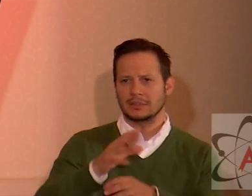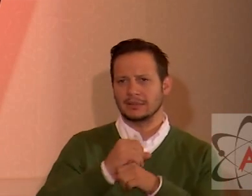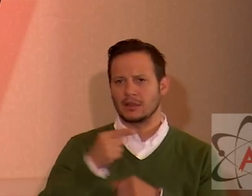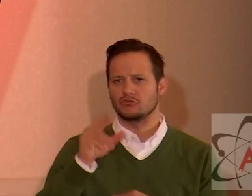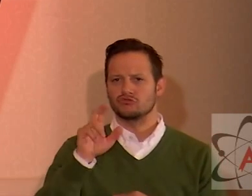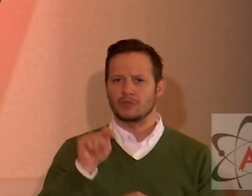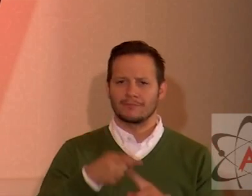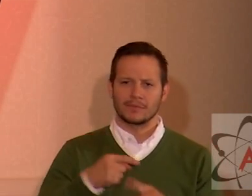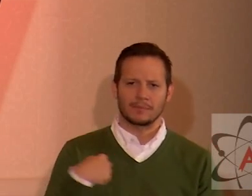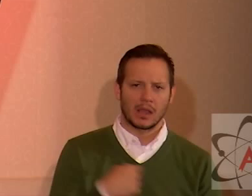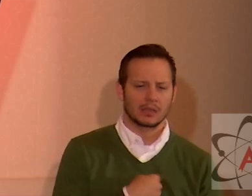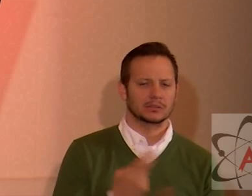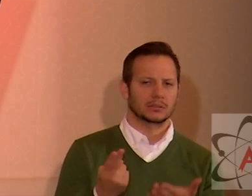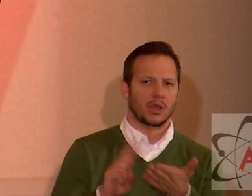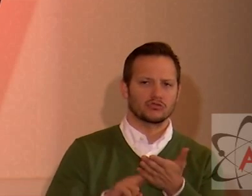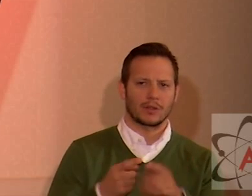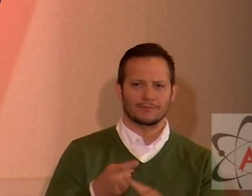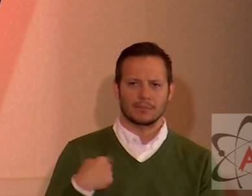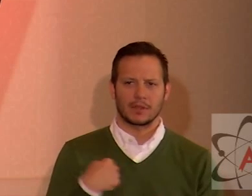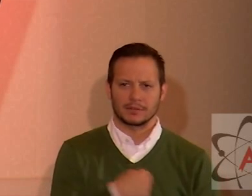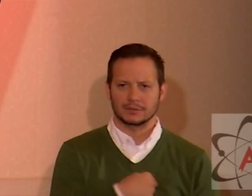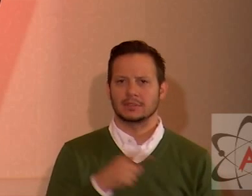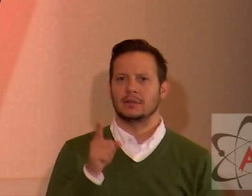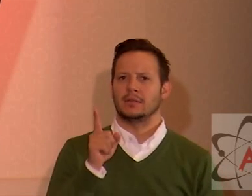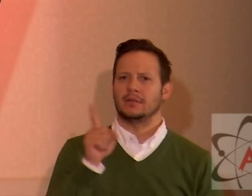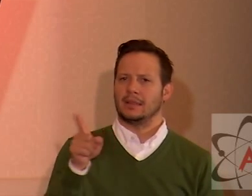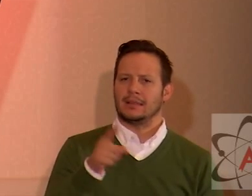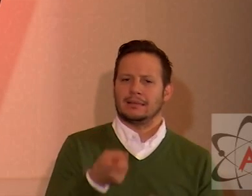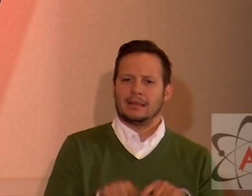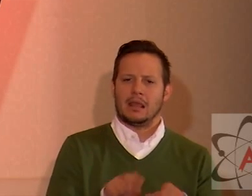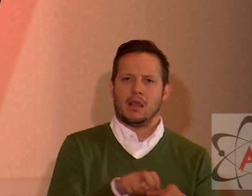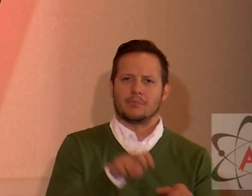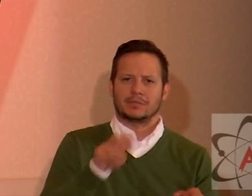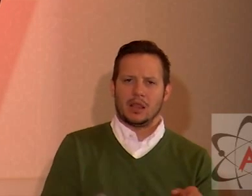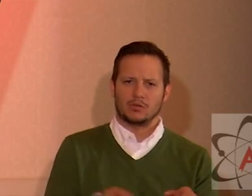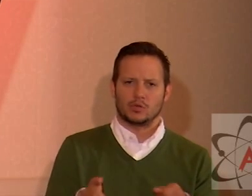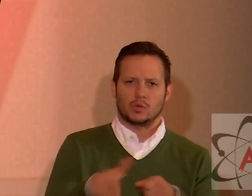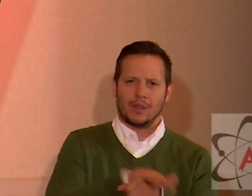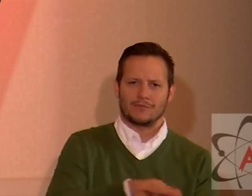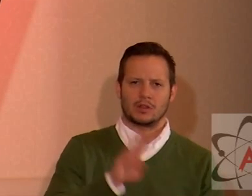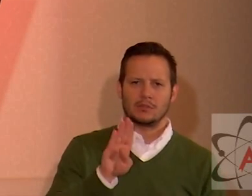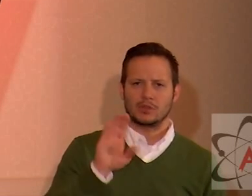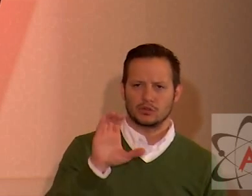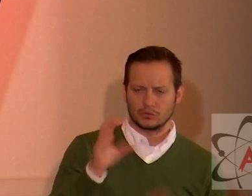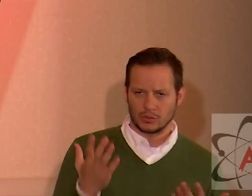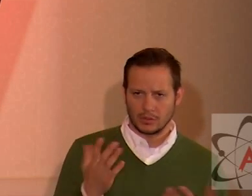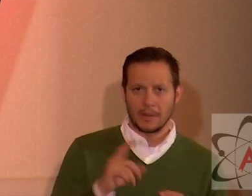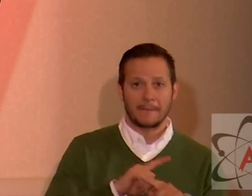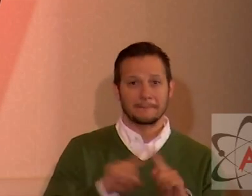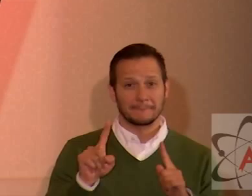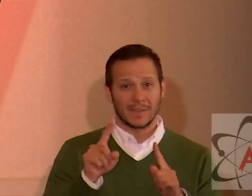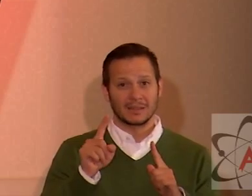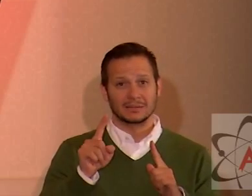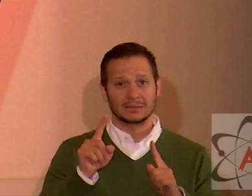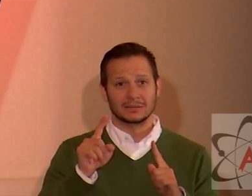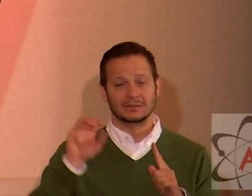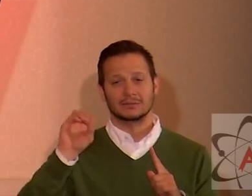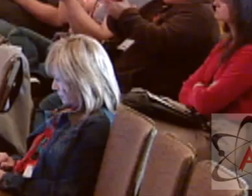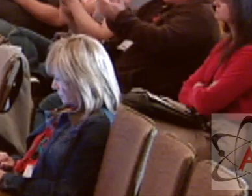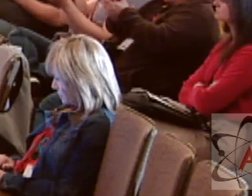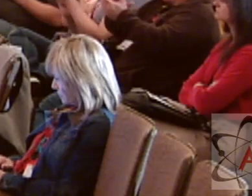from us and contracts from us, ought to have an opt-out to cover contraception. But the administration does.